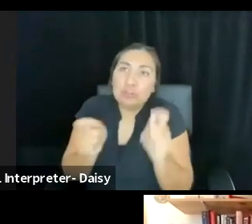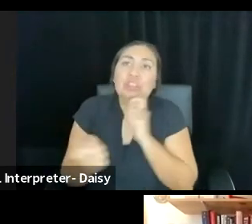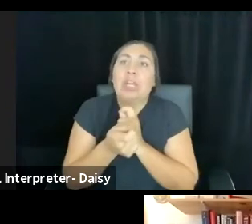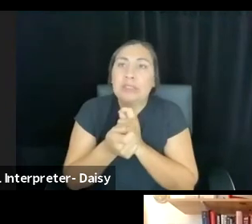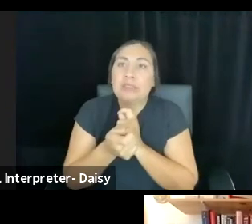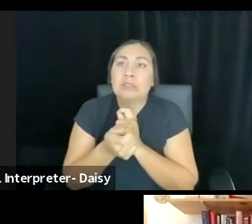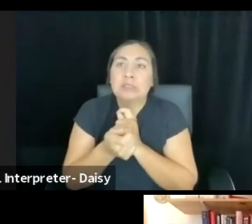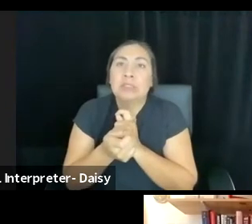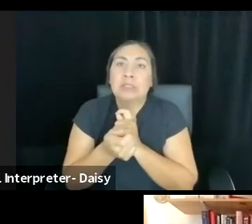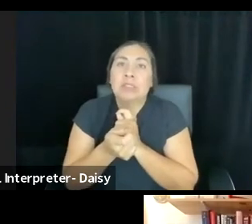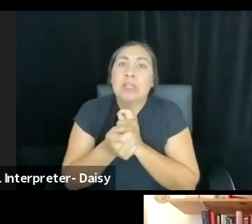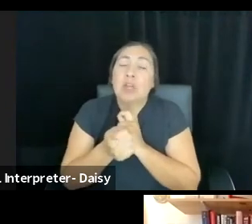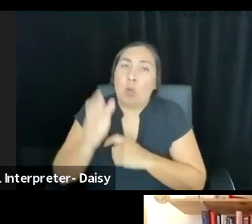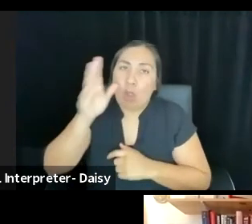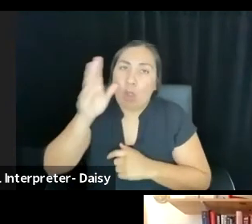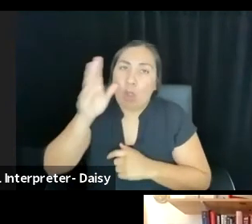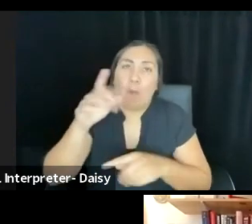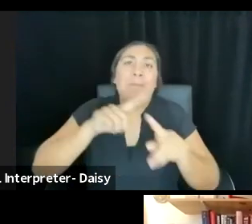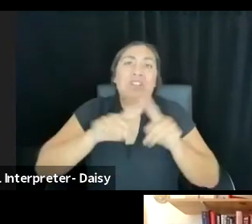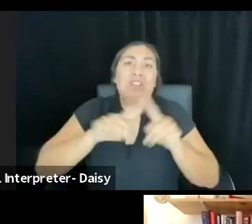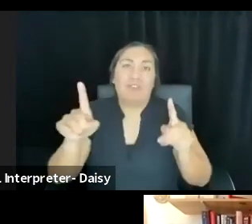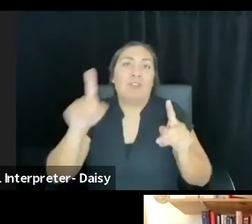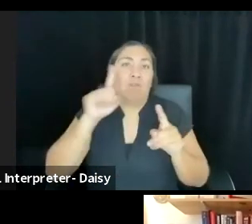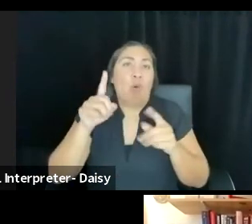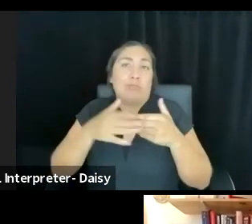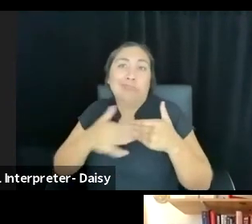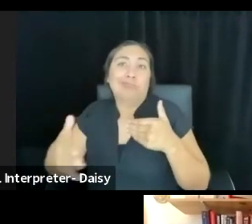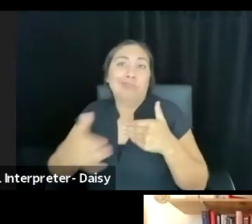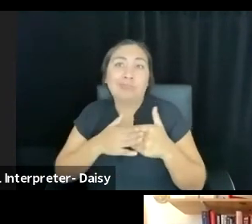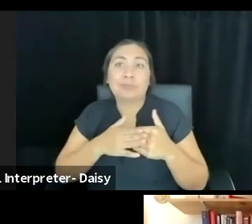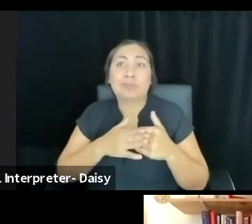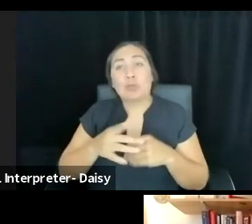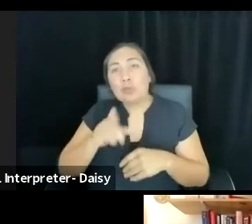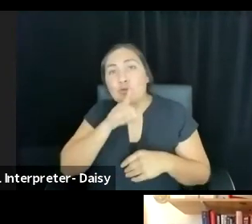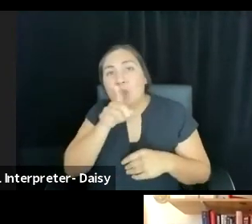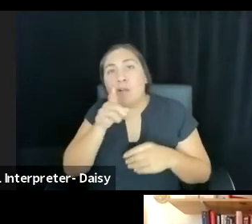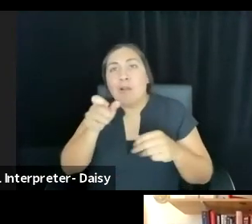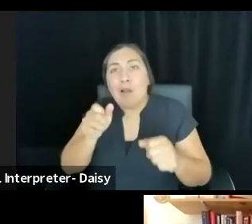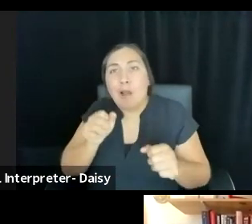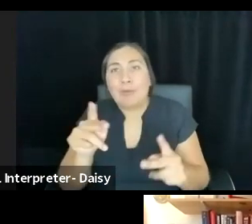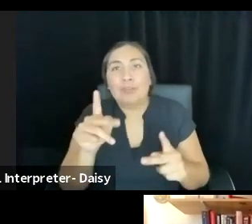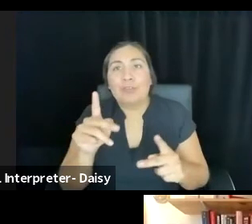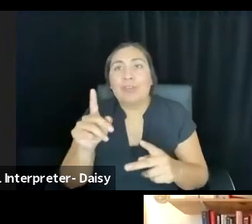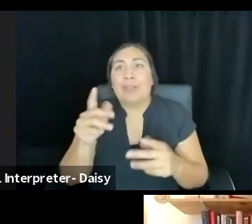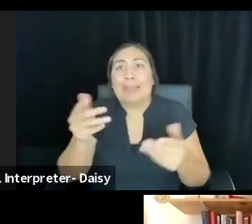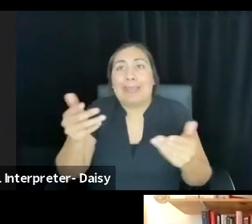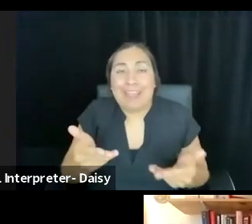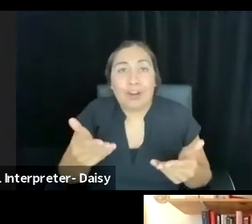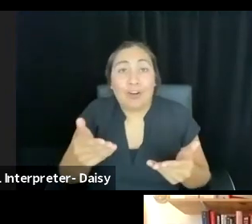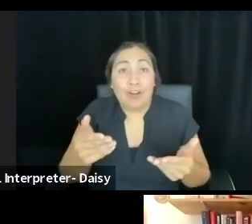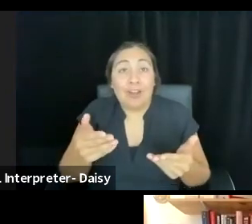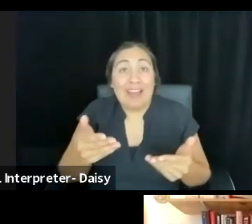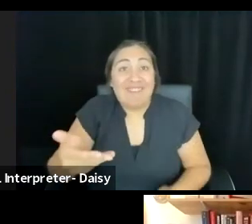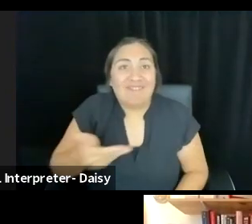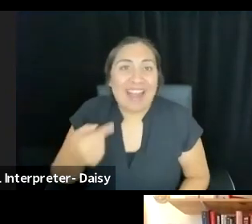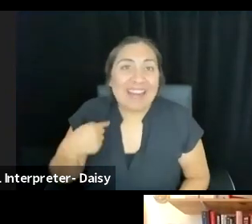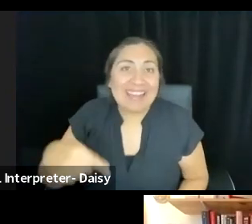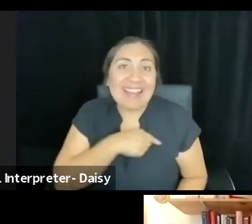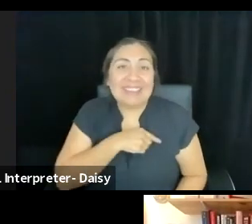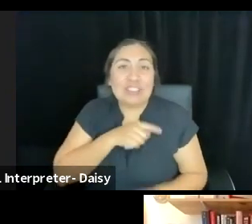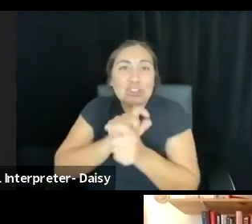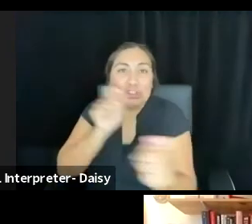to remake the world. One of the things that I hope for, I definitely can't know what will come, but one of the things that I hope for, I've been paying some